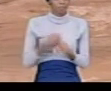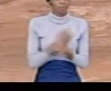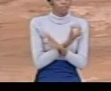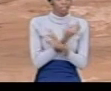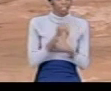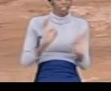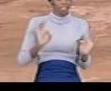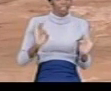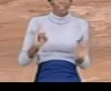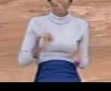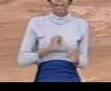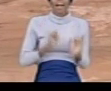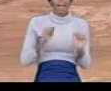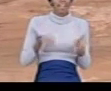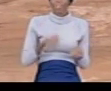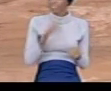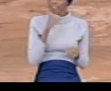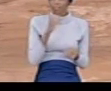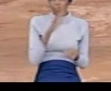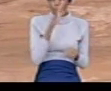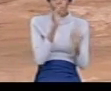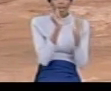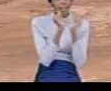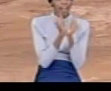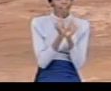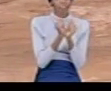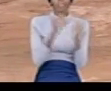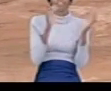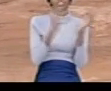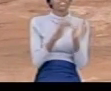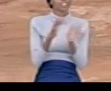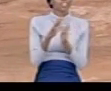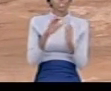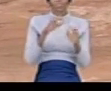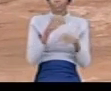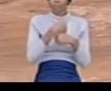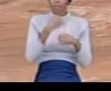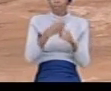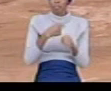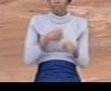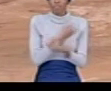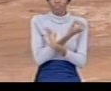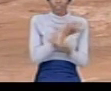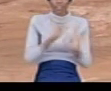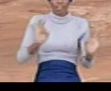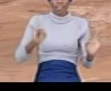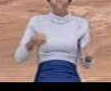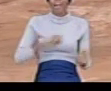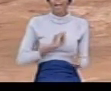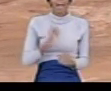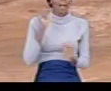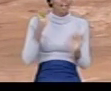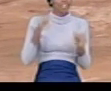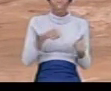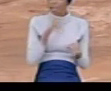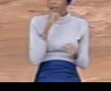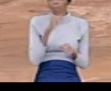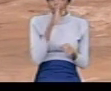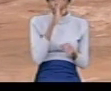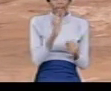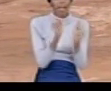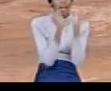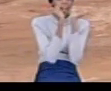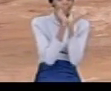me free. I cannot be bound since Jesus set me free. I cannot